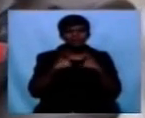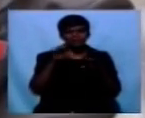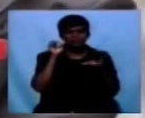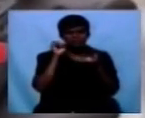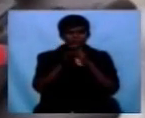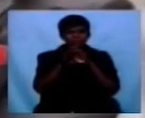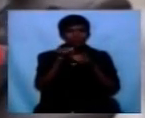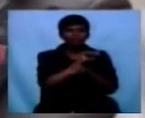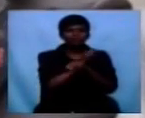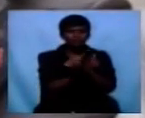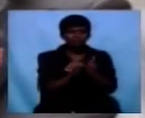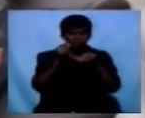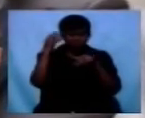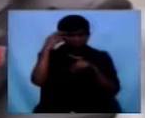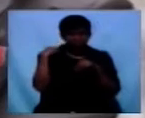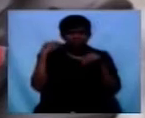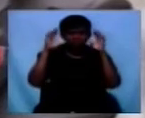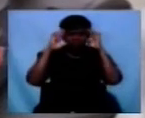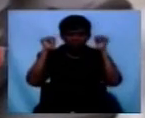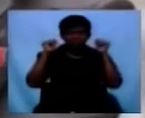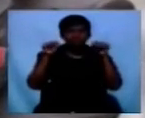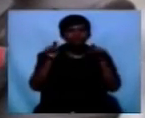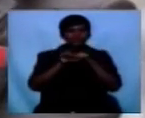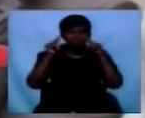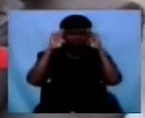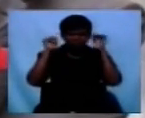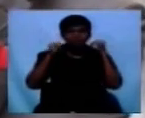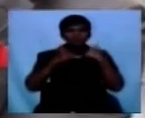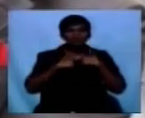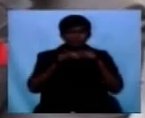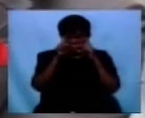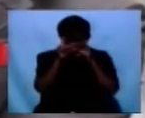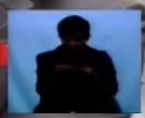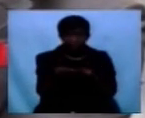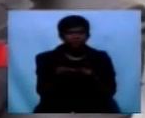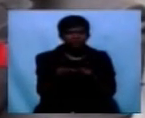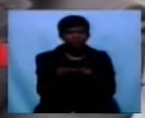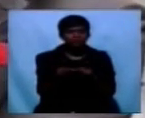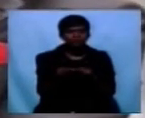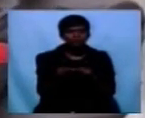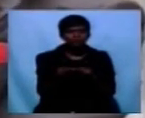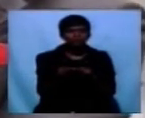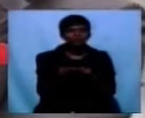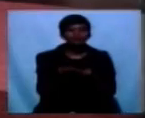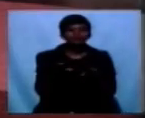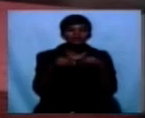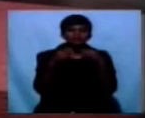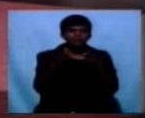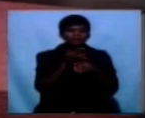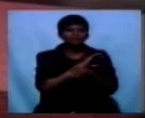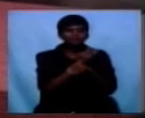authority in the office of the presidency, and the President Lungu has decided to